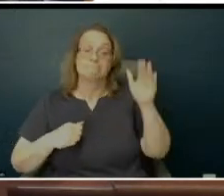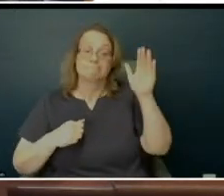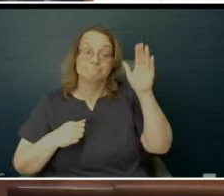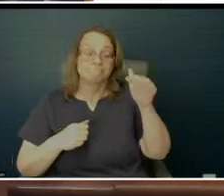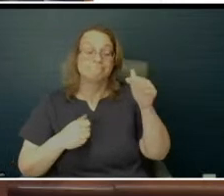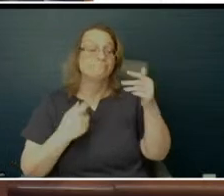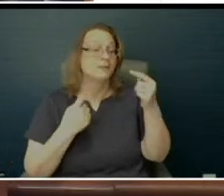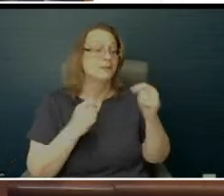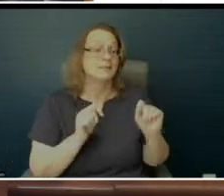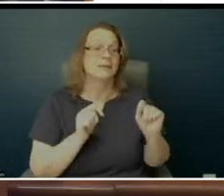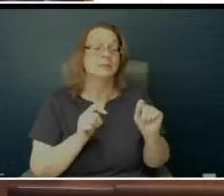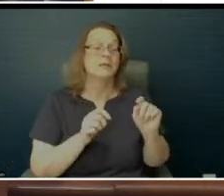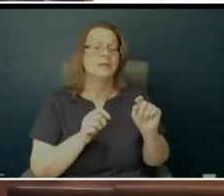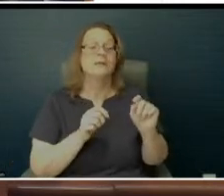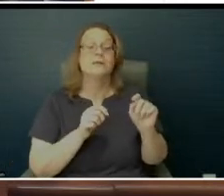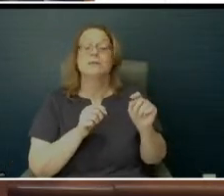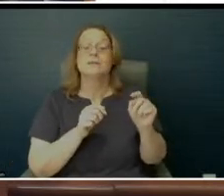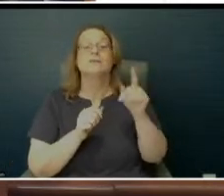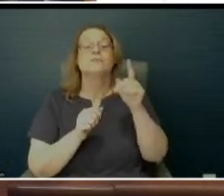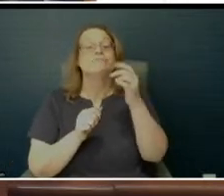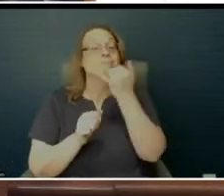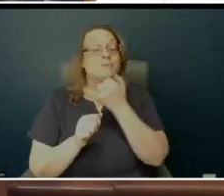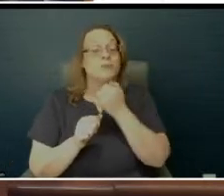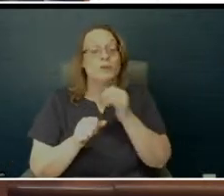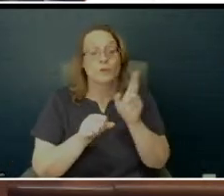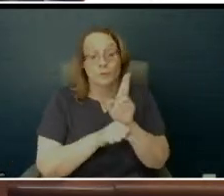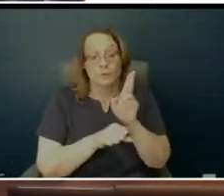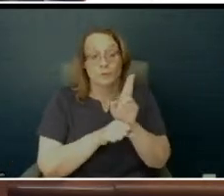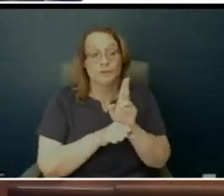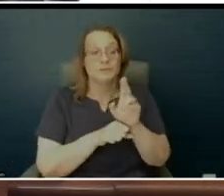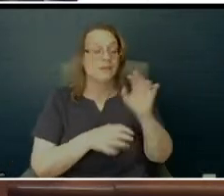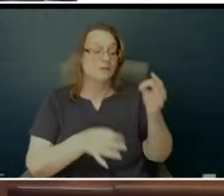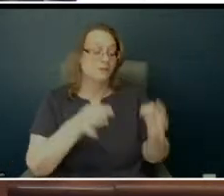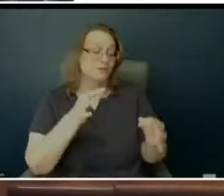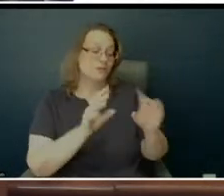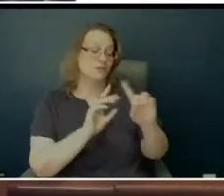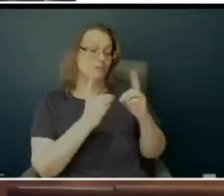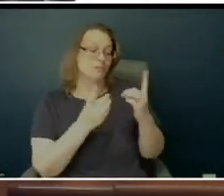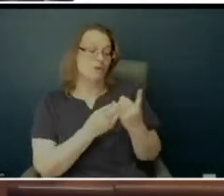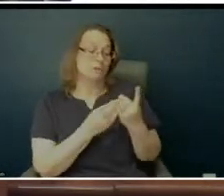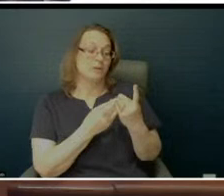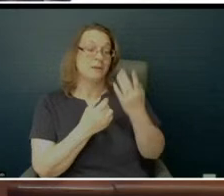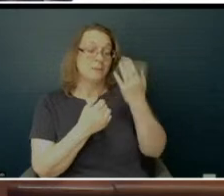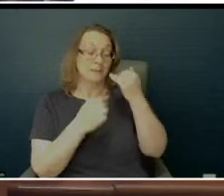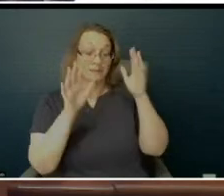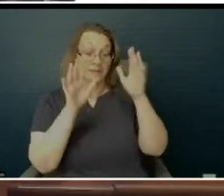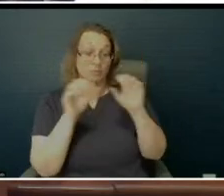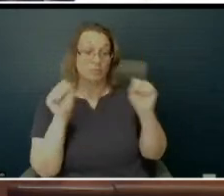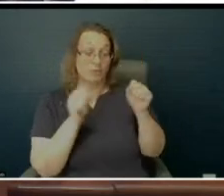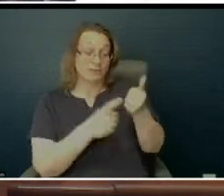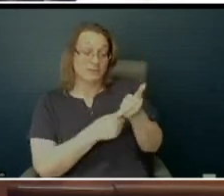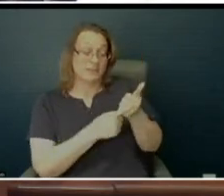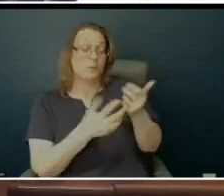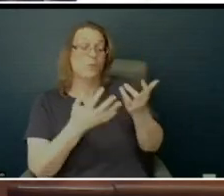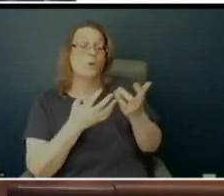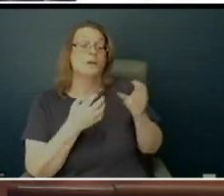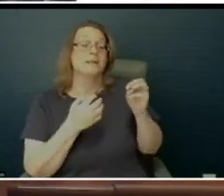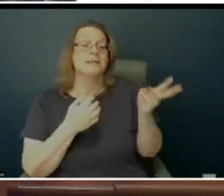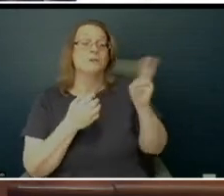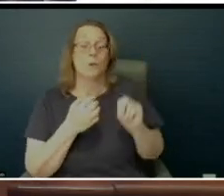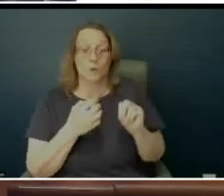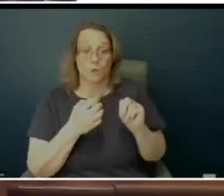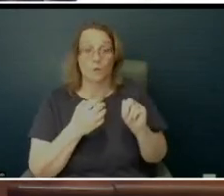the Justice Department to advance the president's personal political agenda. Today,